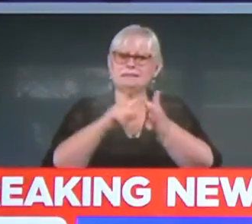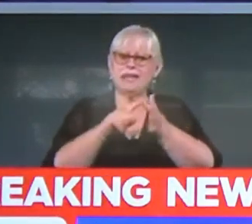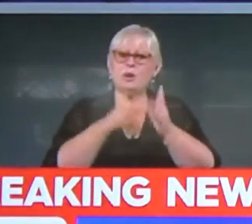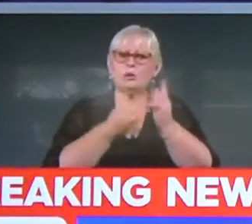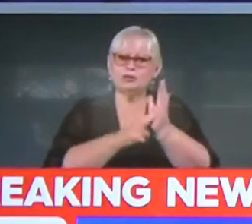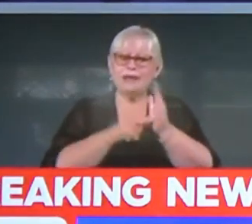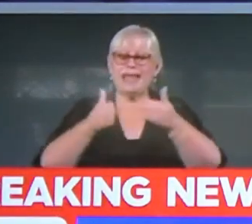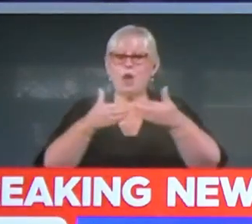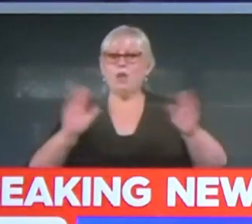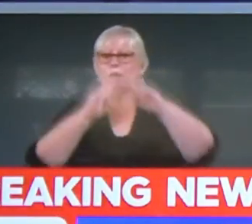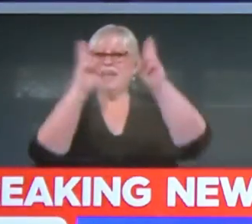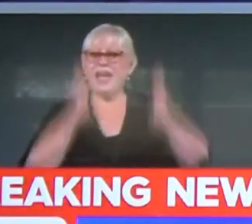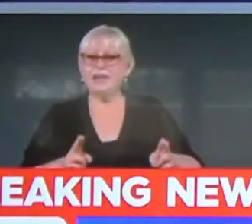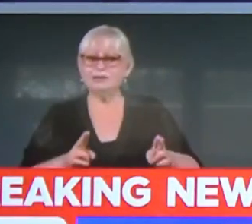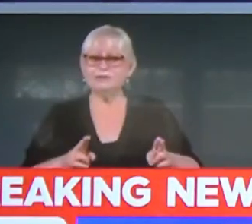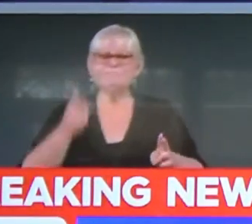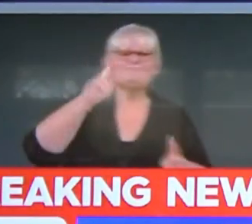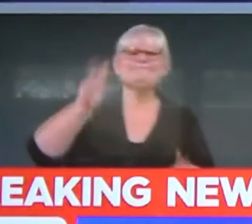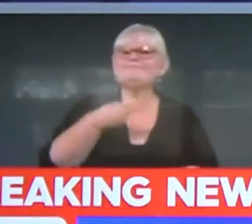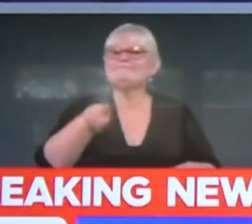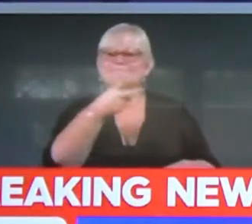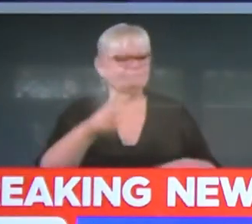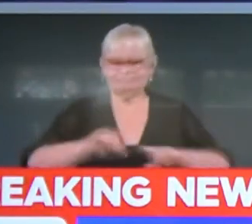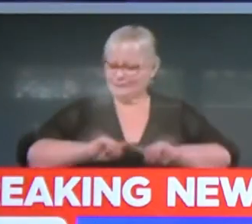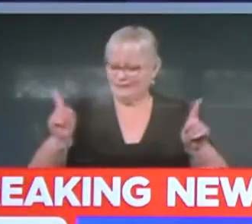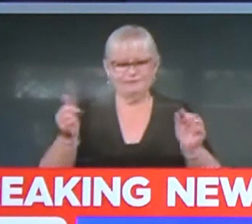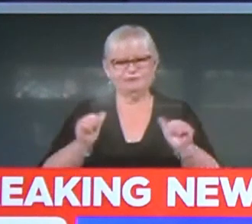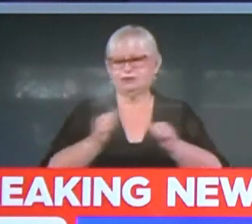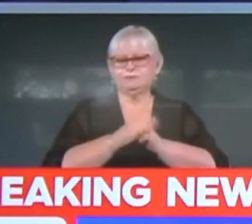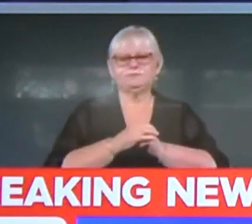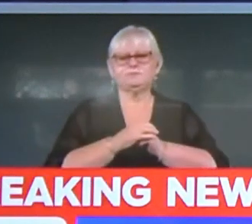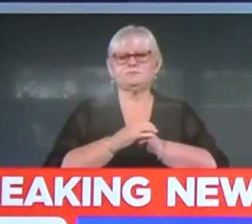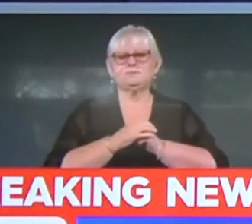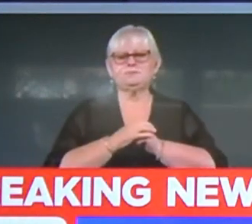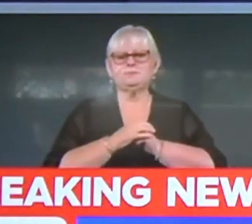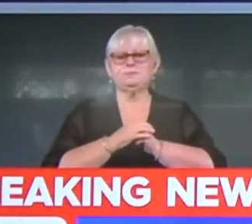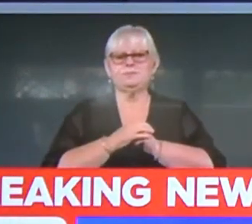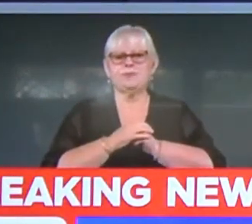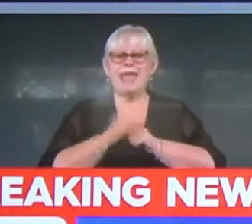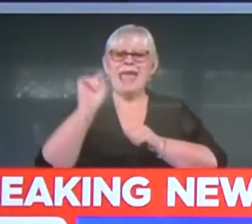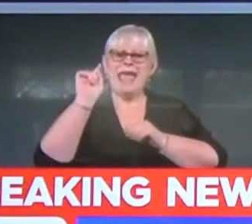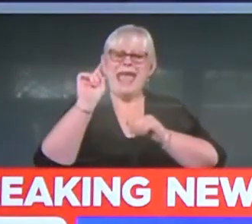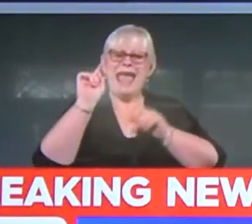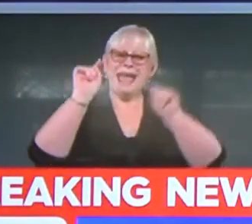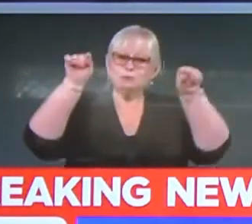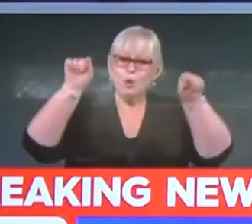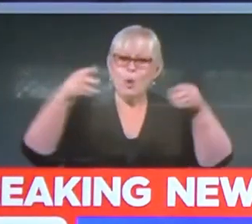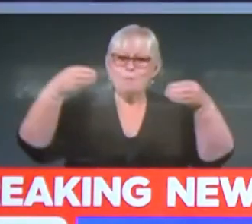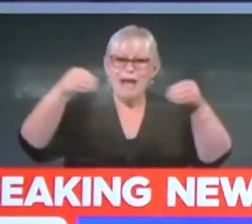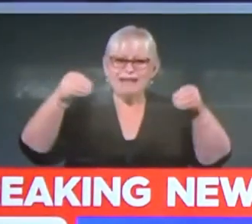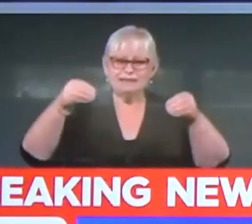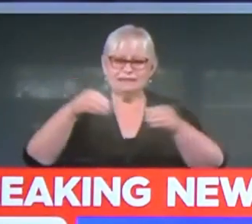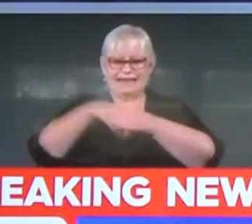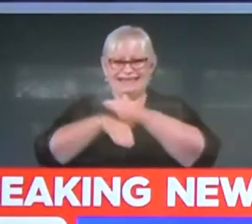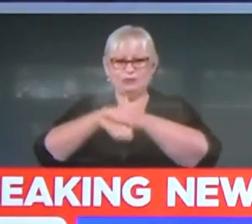house inspections, in particular open house inspections, that cannot continue. Outdoor and indoor markets, excluding